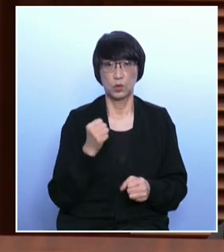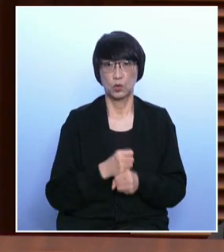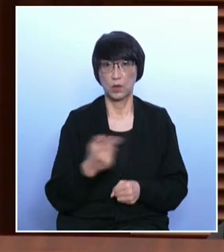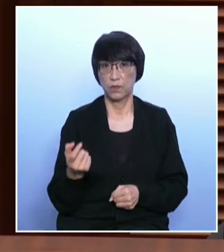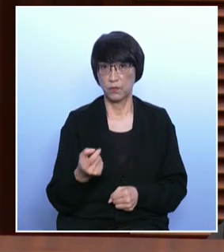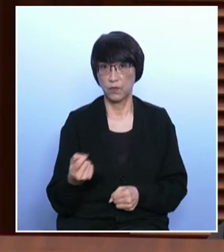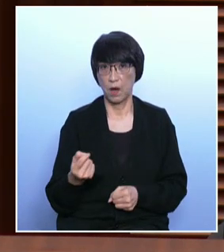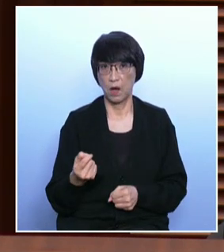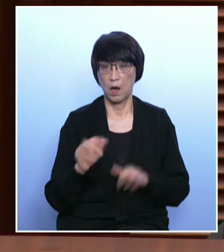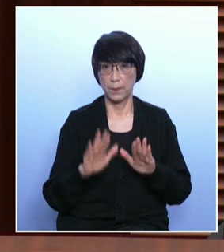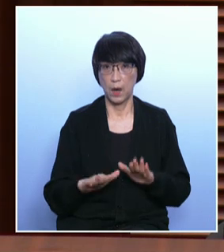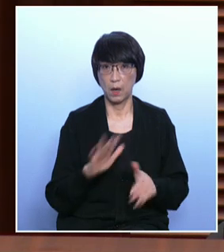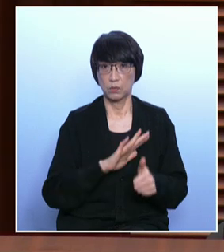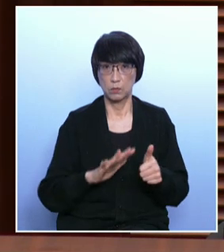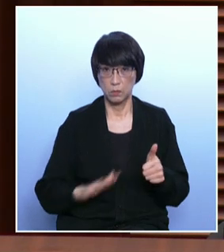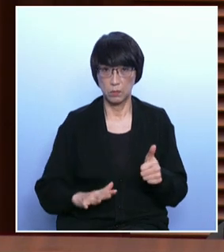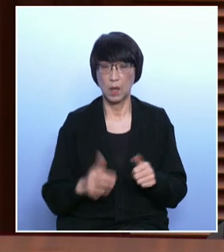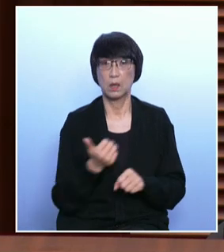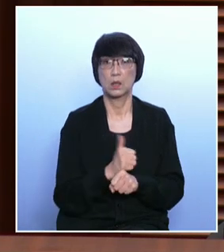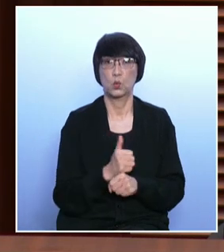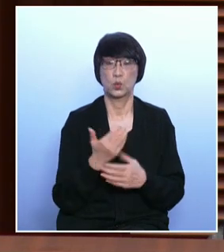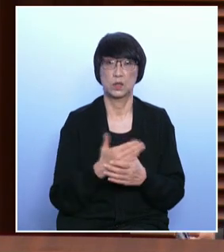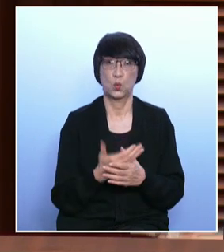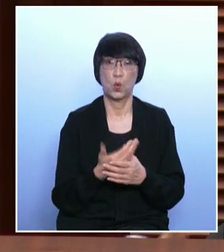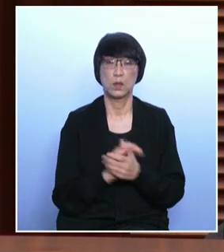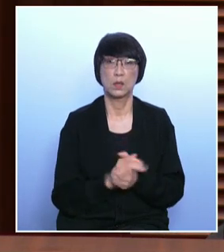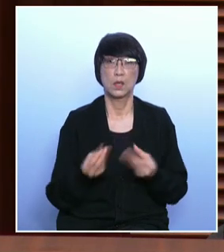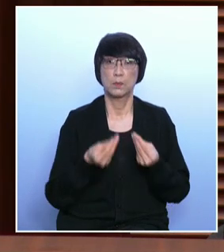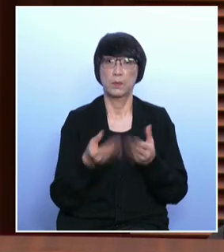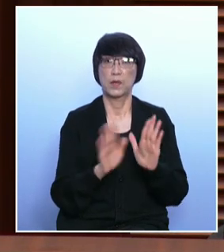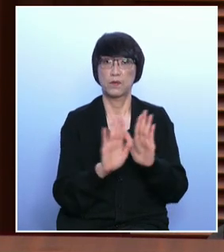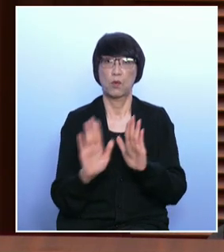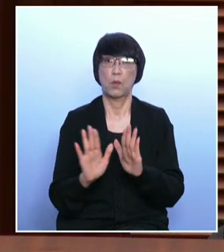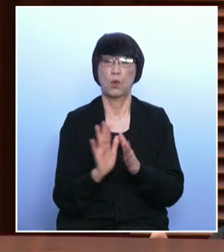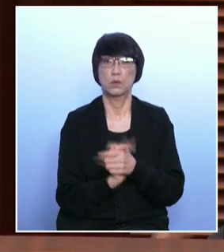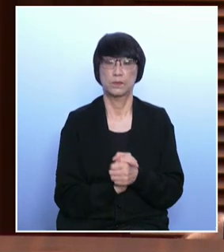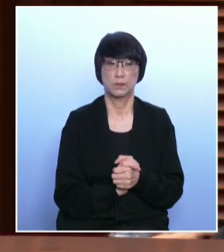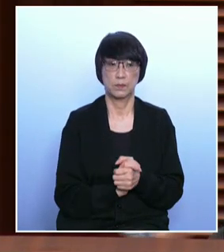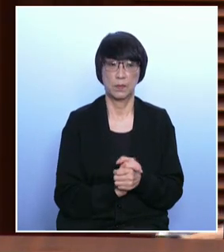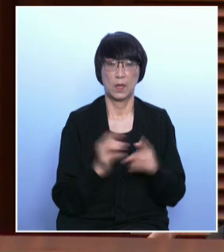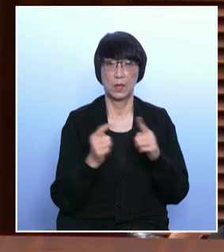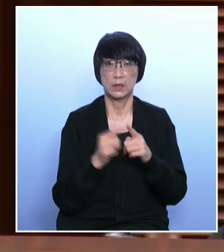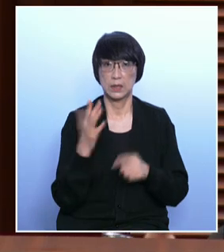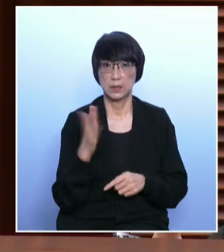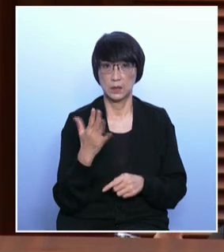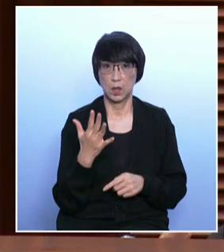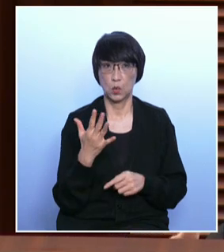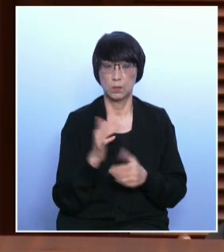But we need to factor in the efficiency, that is, whether efficiency will be affected.